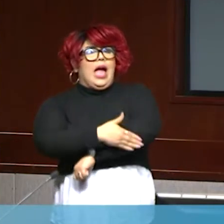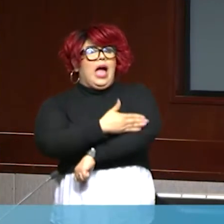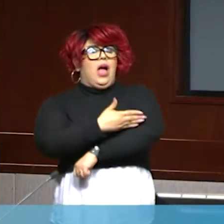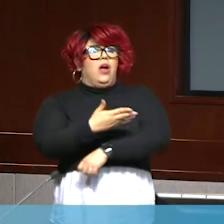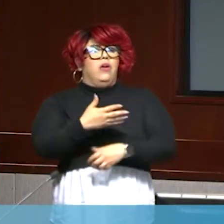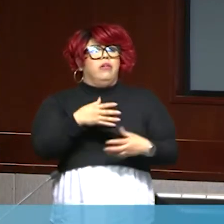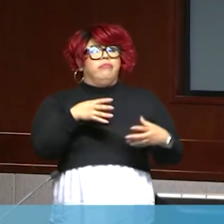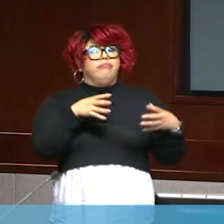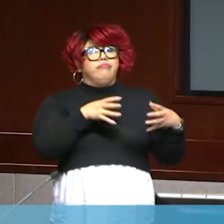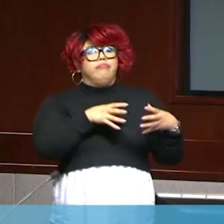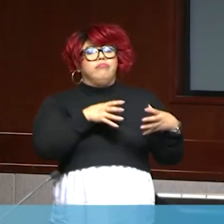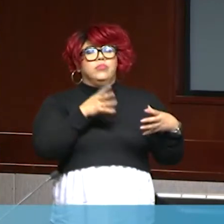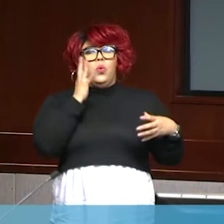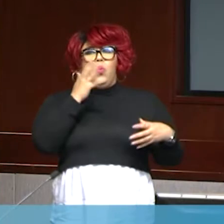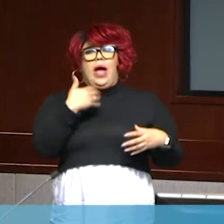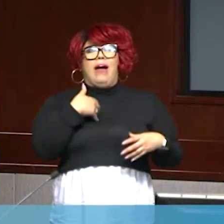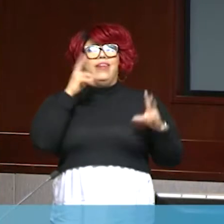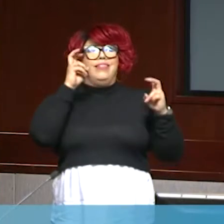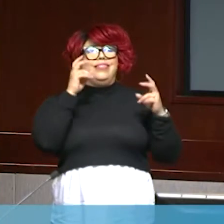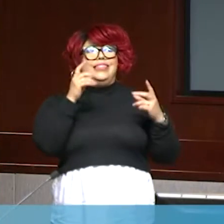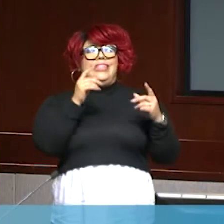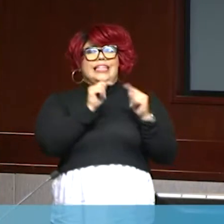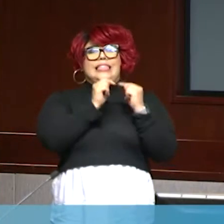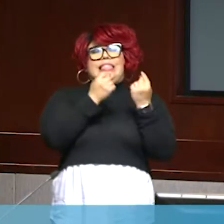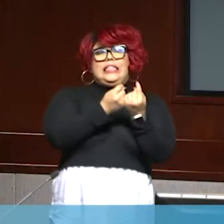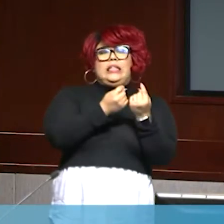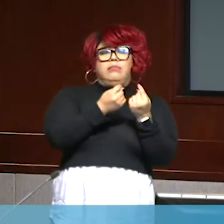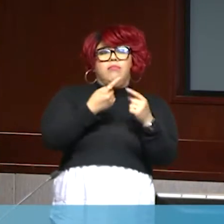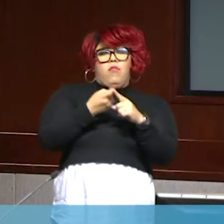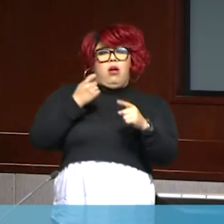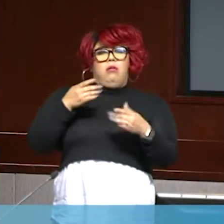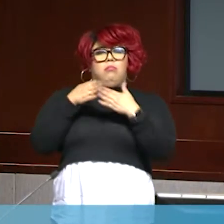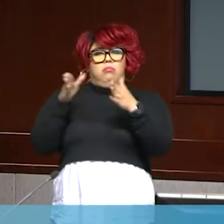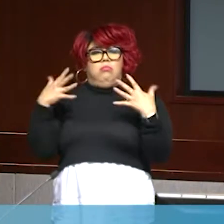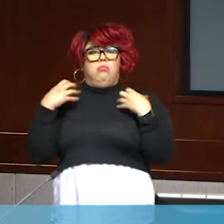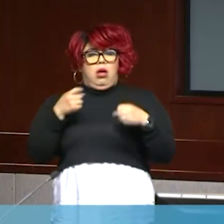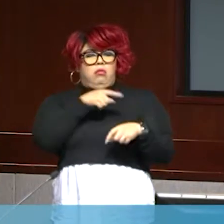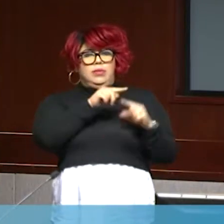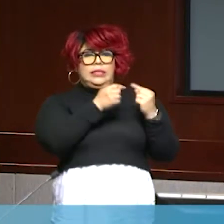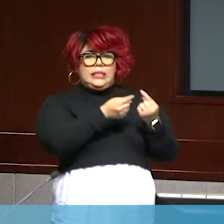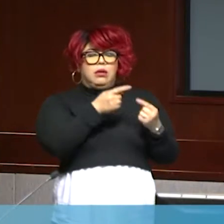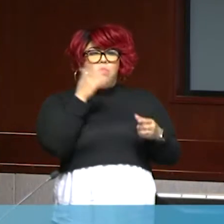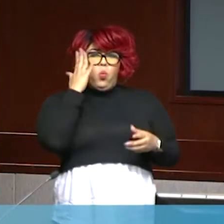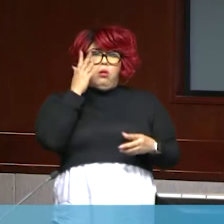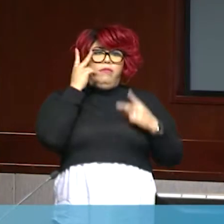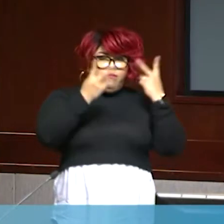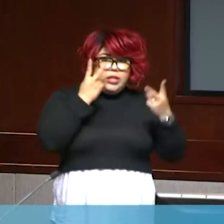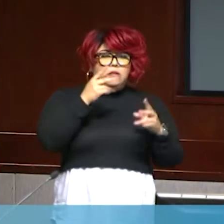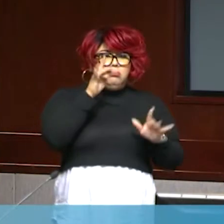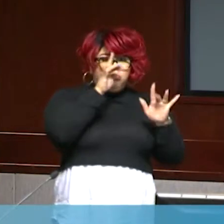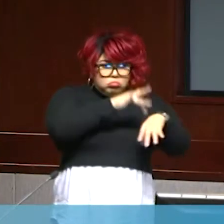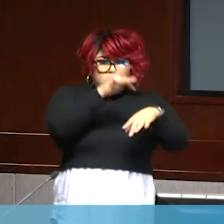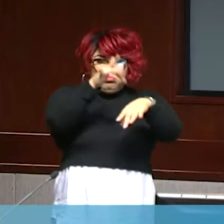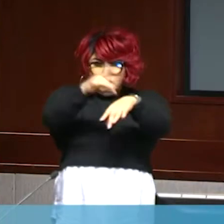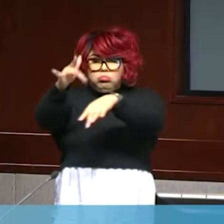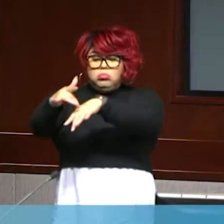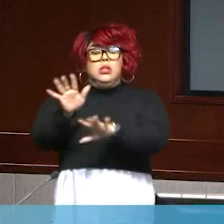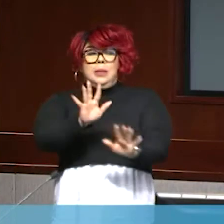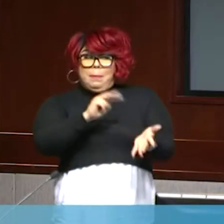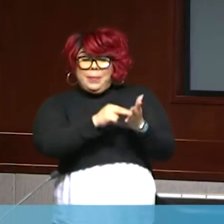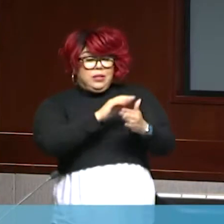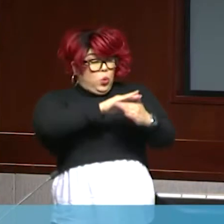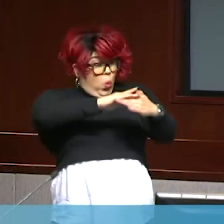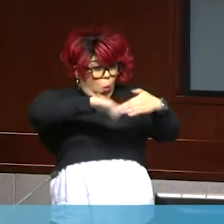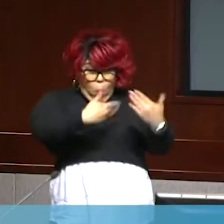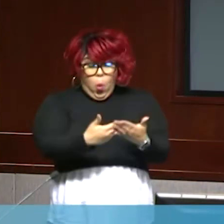team have an on-site visit team made up of public health staff. Is this going to visit every facility or just certain